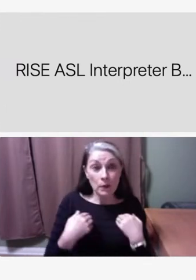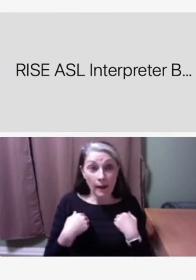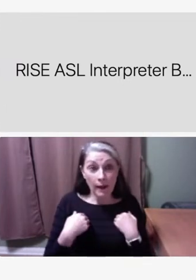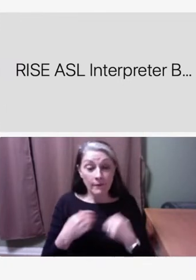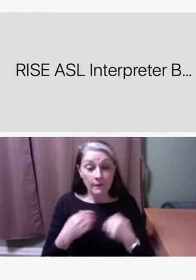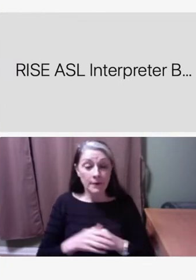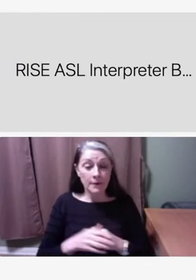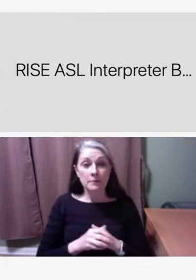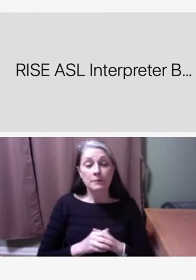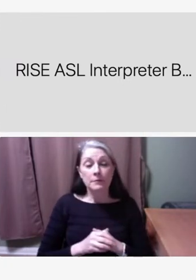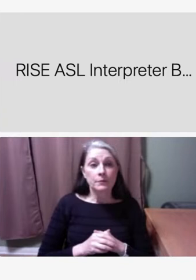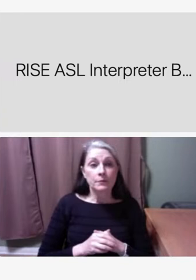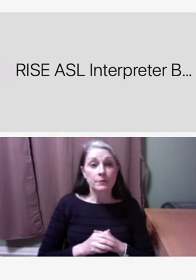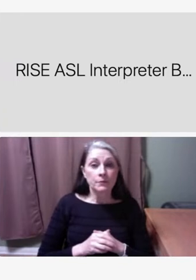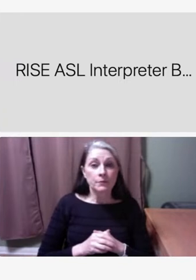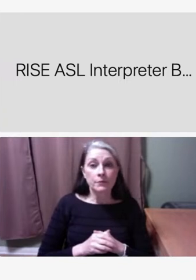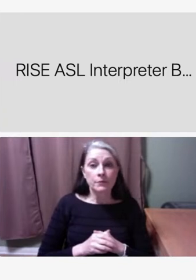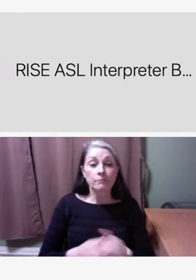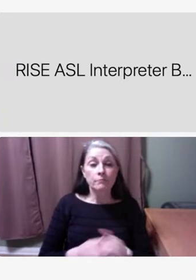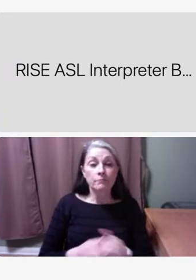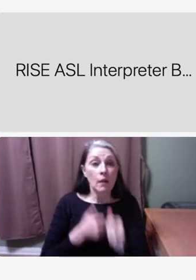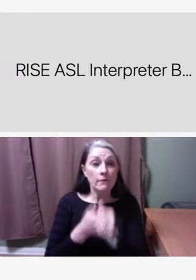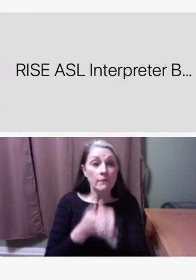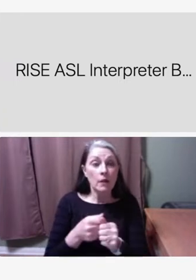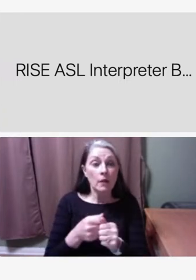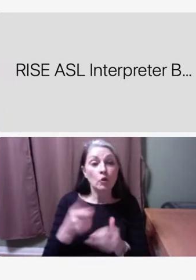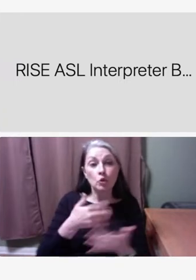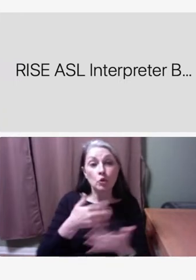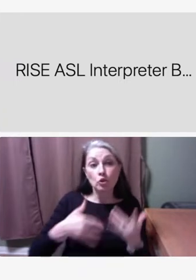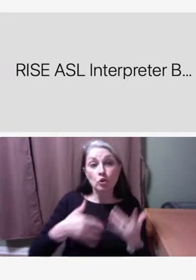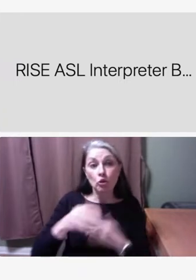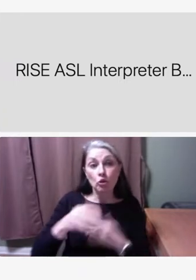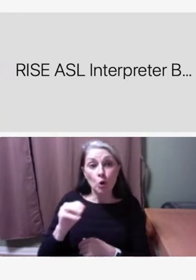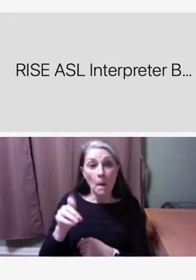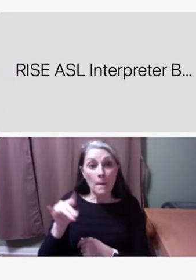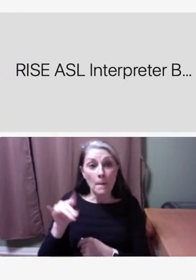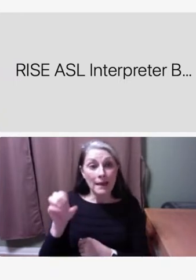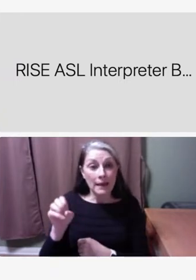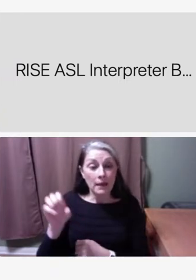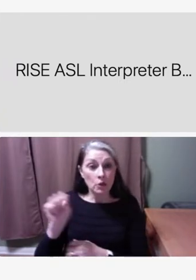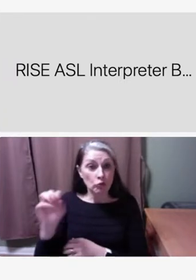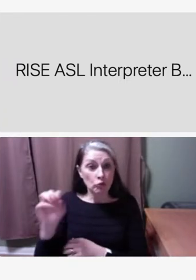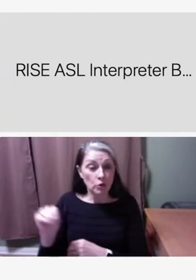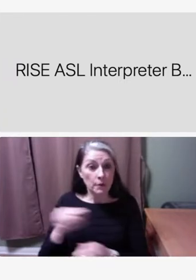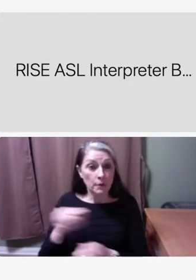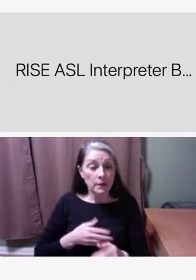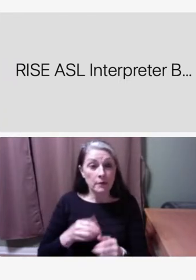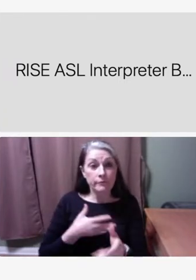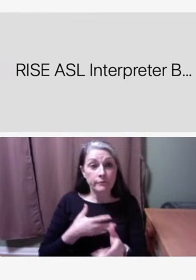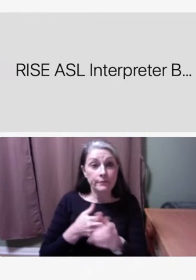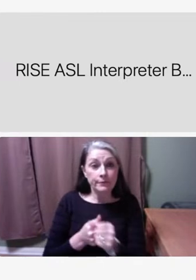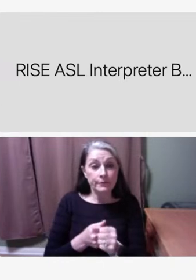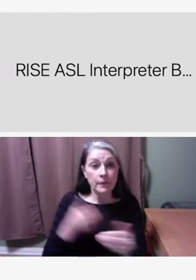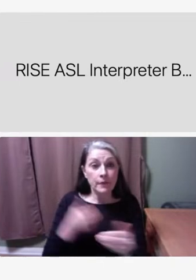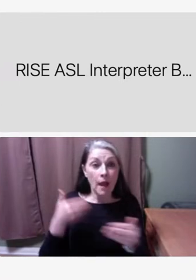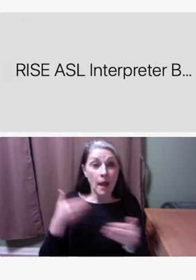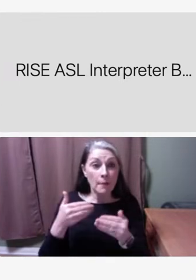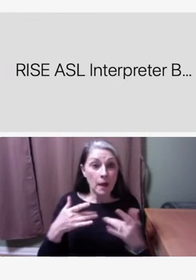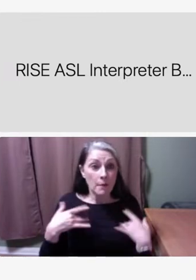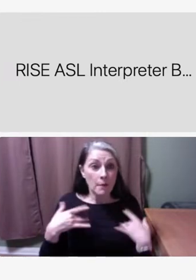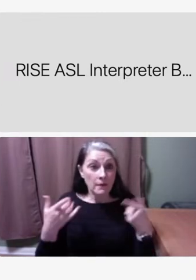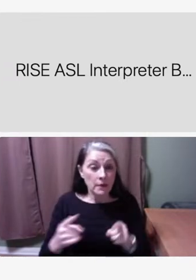Follow us on social media. On social media to be updated on all upcoming events and be a part of the Silver team.